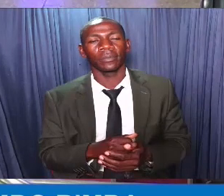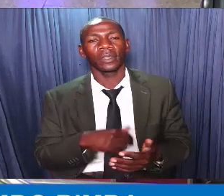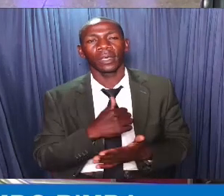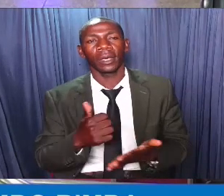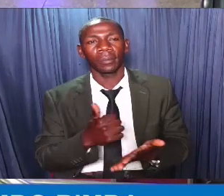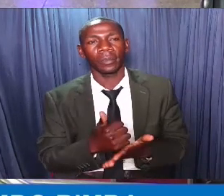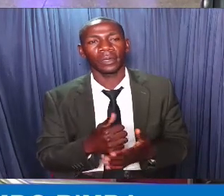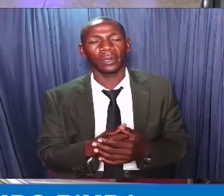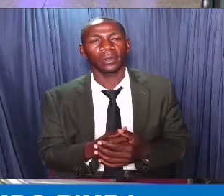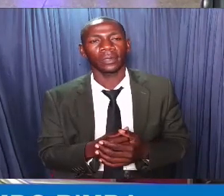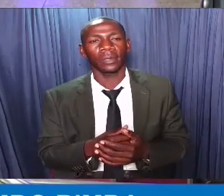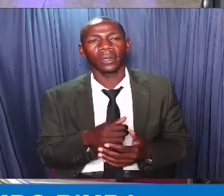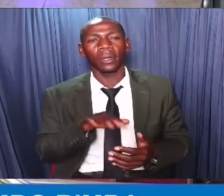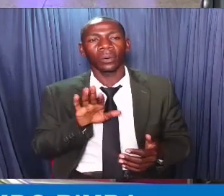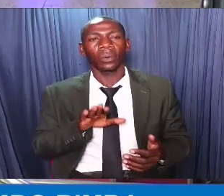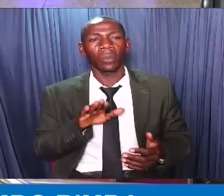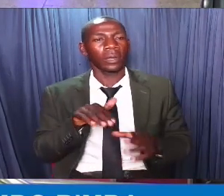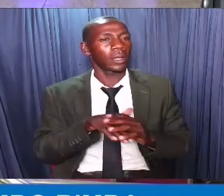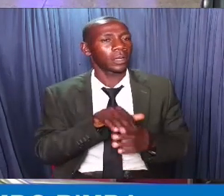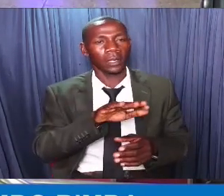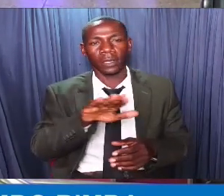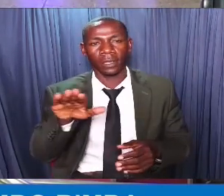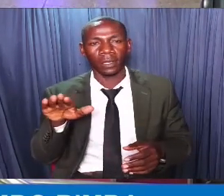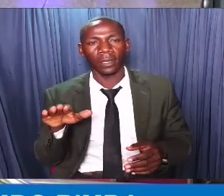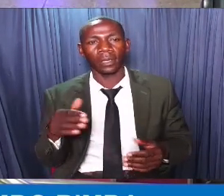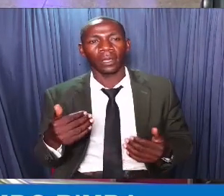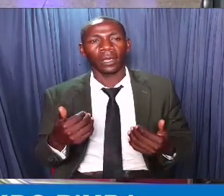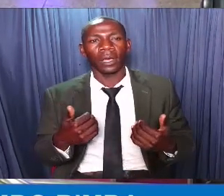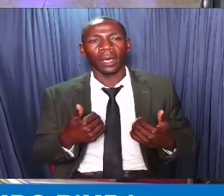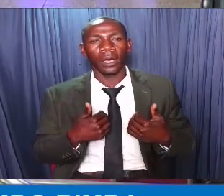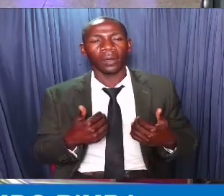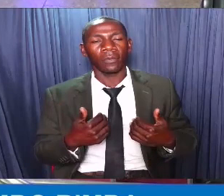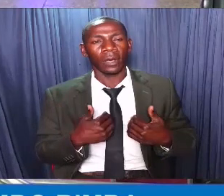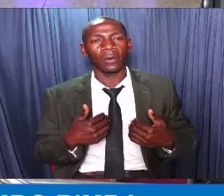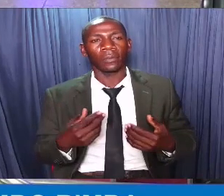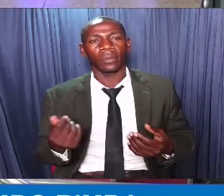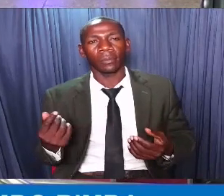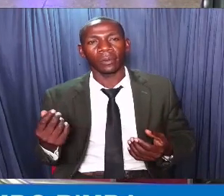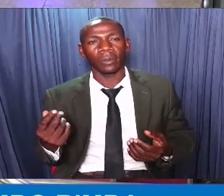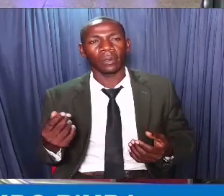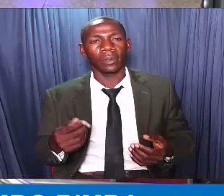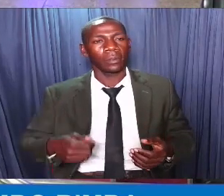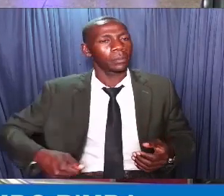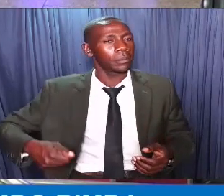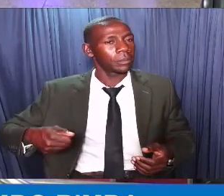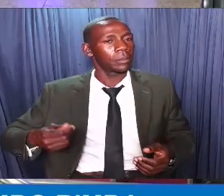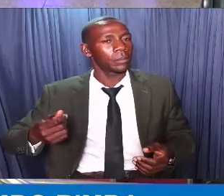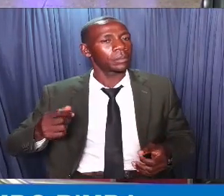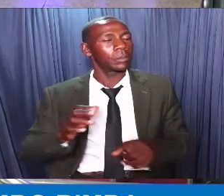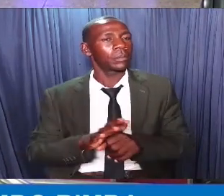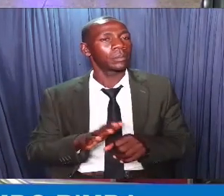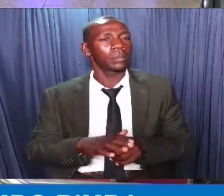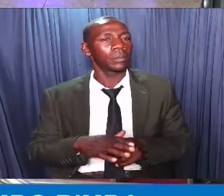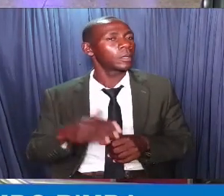Amen. Amen. Wako wa mama humu. There are women here. Wamejaa vibeti huku na huku. Full of money and wallets. Wamejaa manoti. Full of notes in the